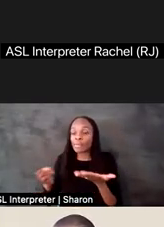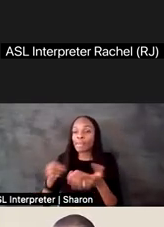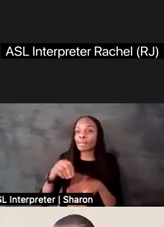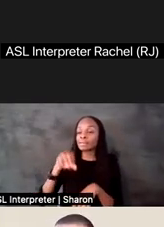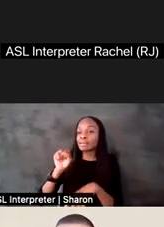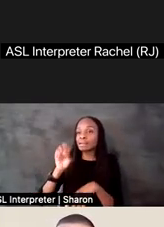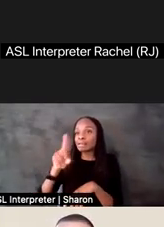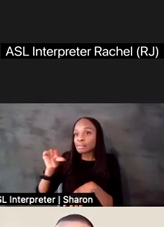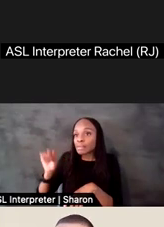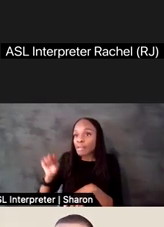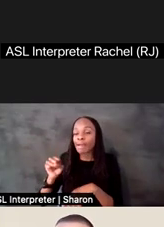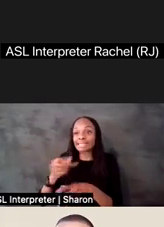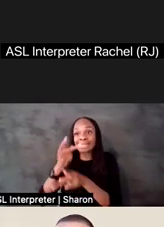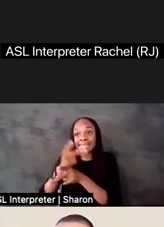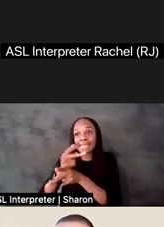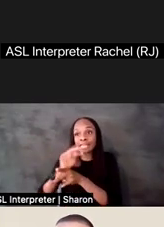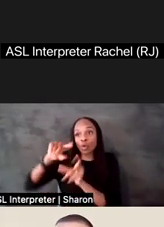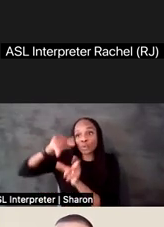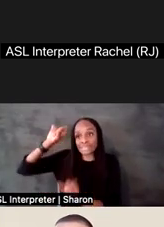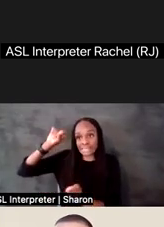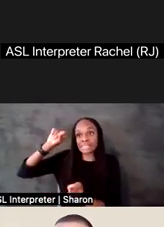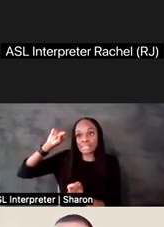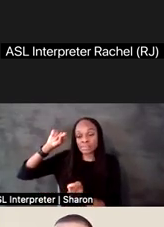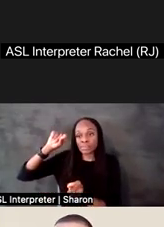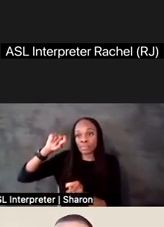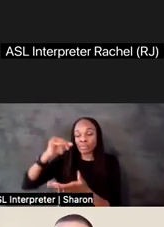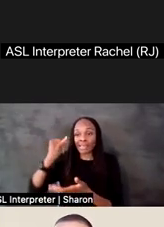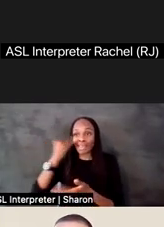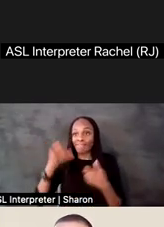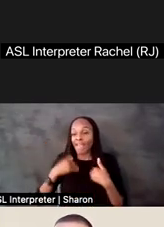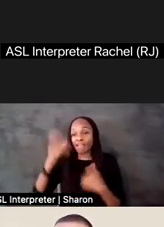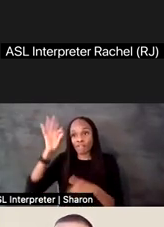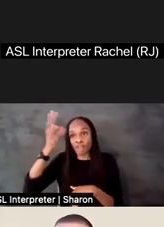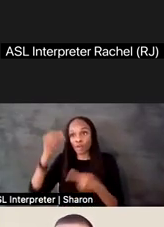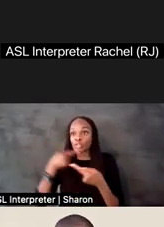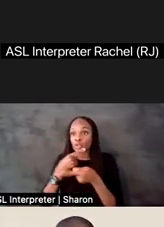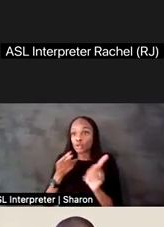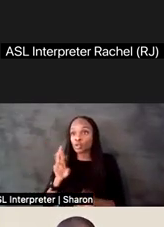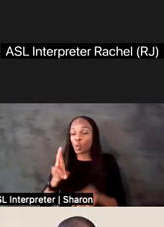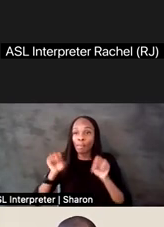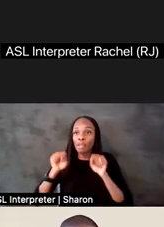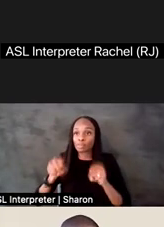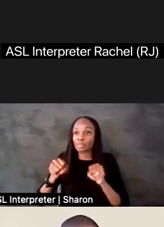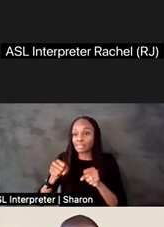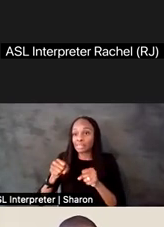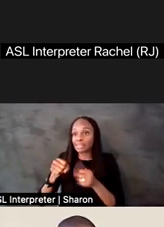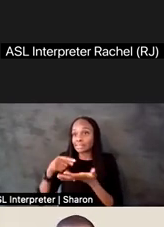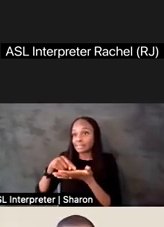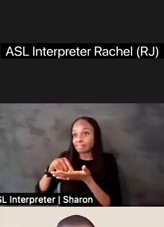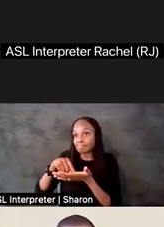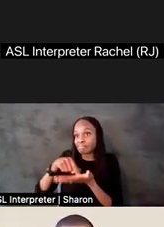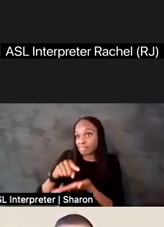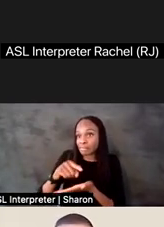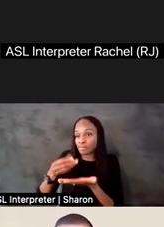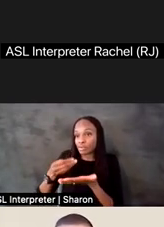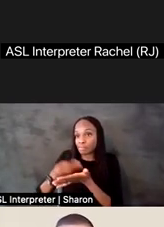receipts of everything. In the event of a federal declaration and the possibility of funding for individual assistance, those